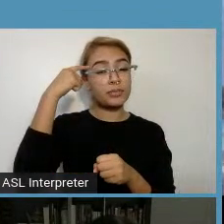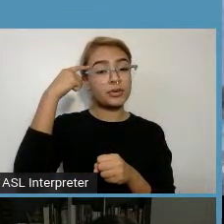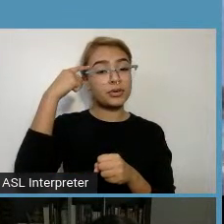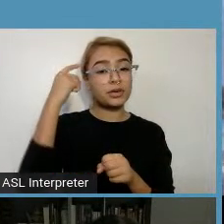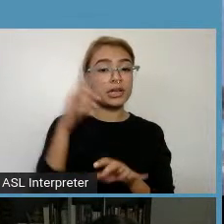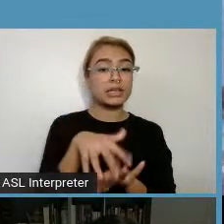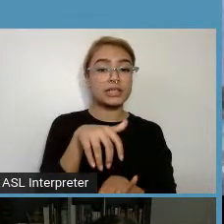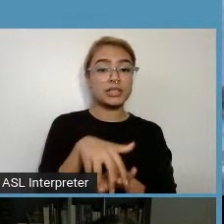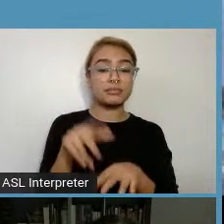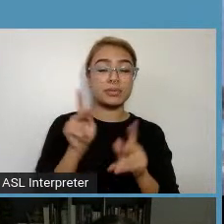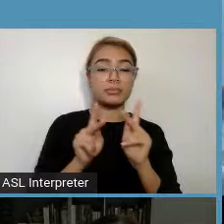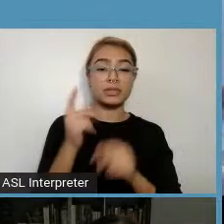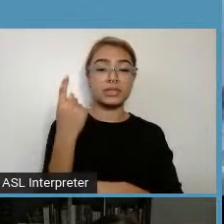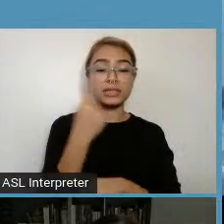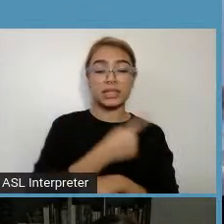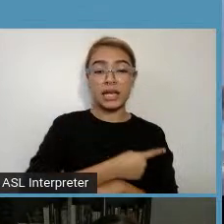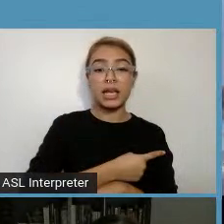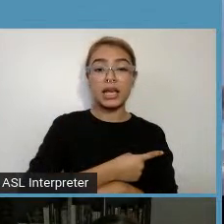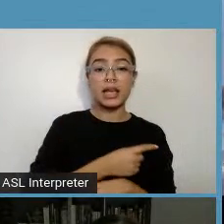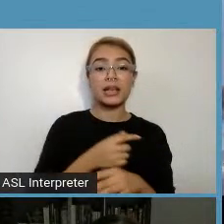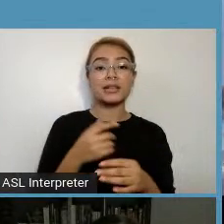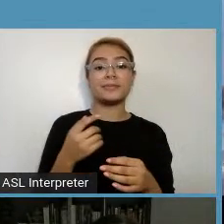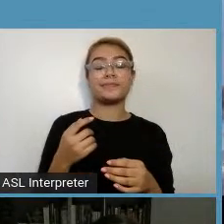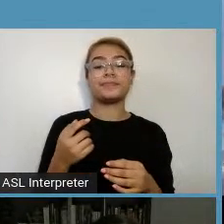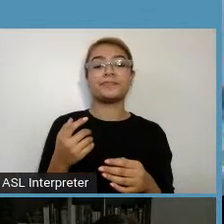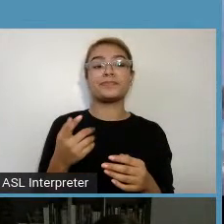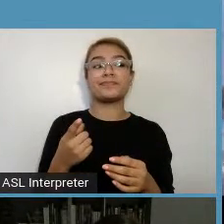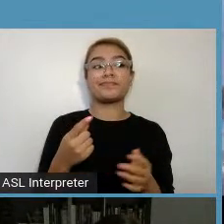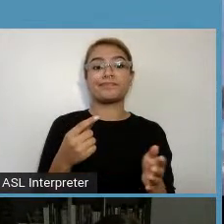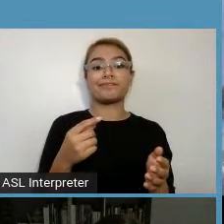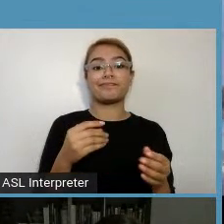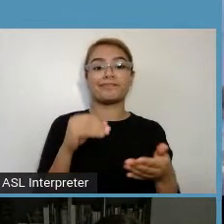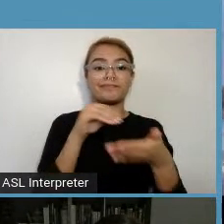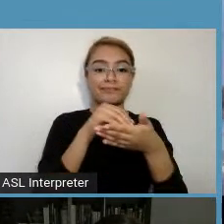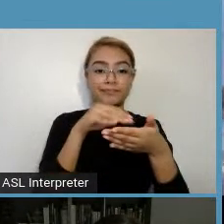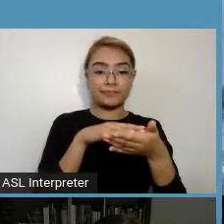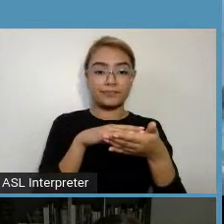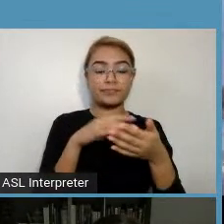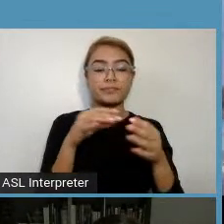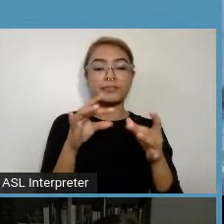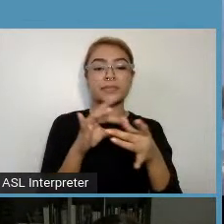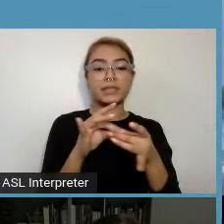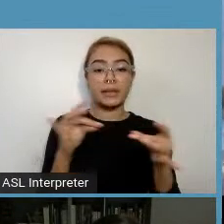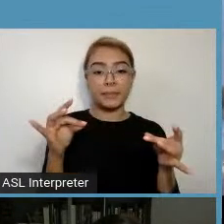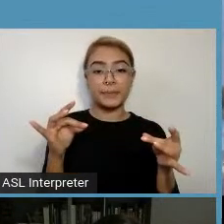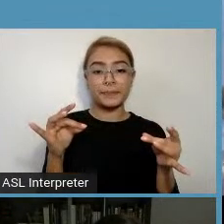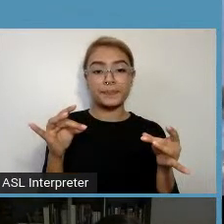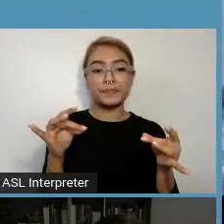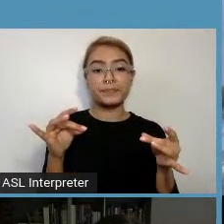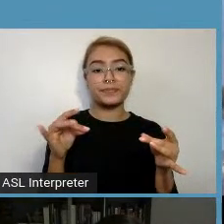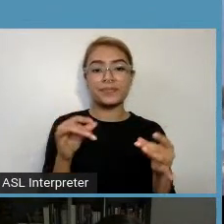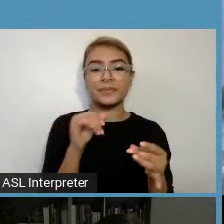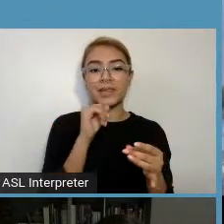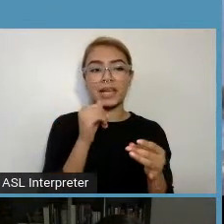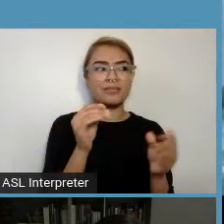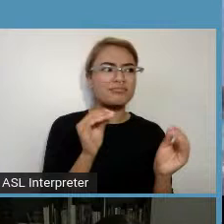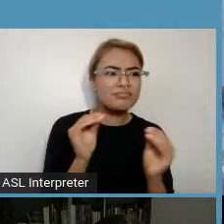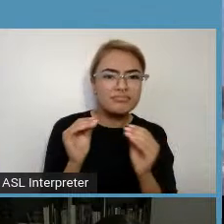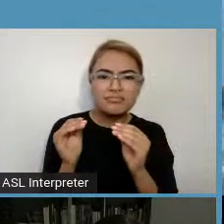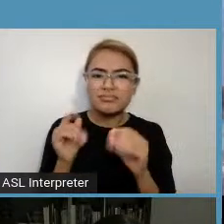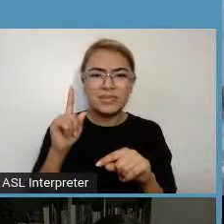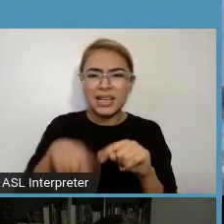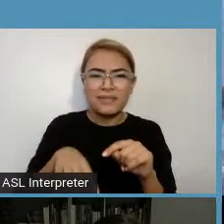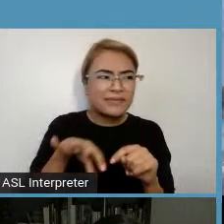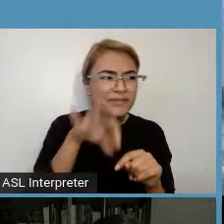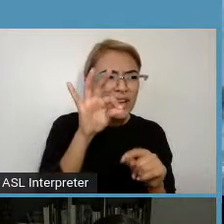after Thanksgiving, made this statement. And it wasn't anywhere online. We couldn't find it anywhere.